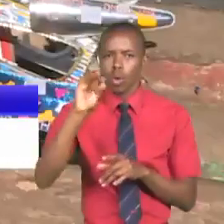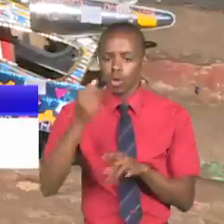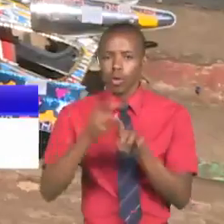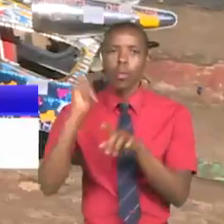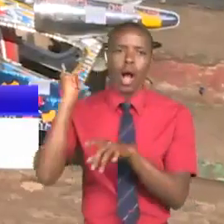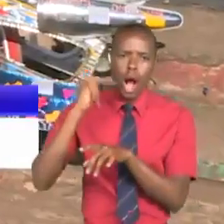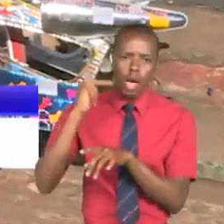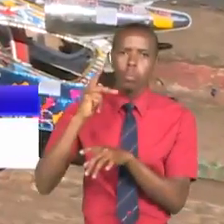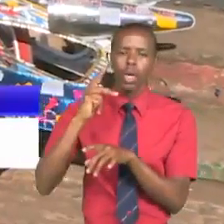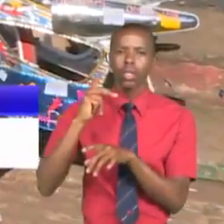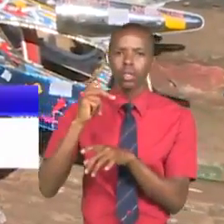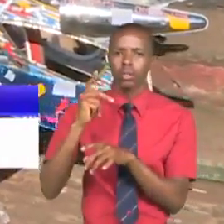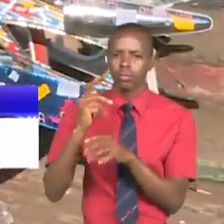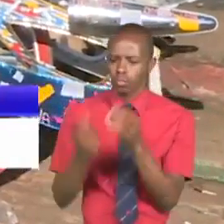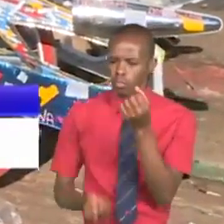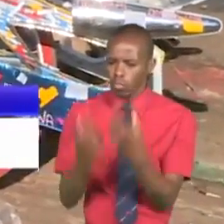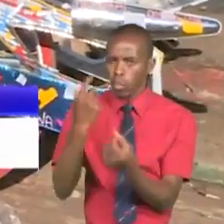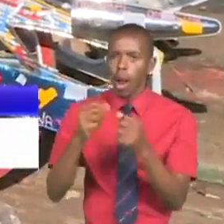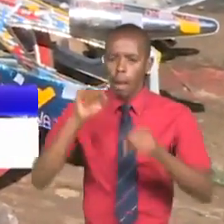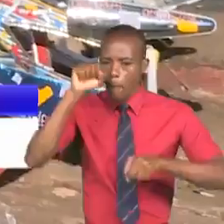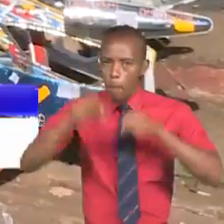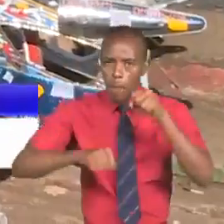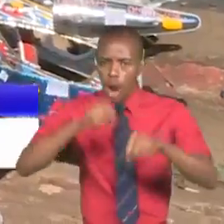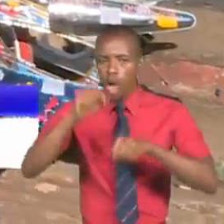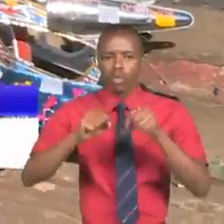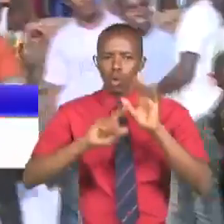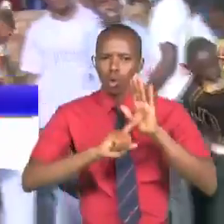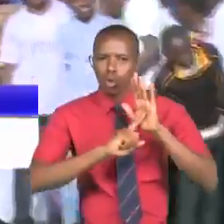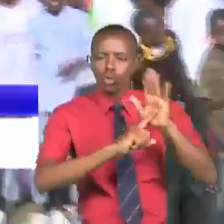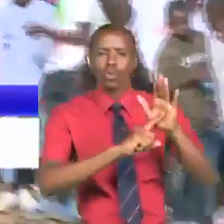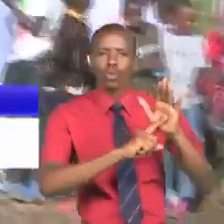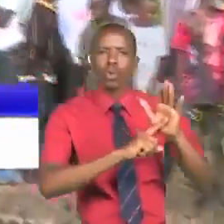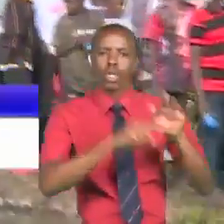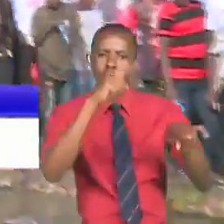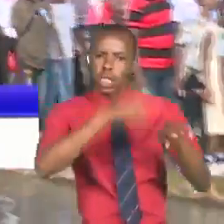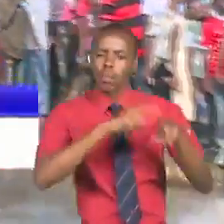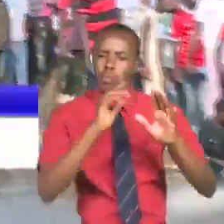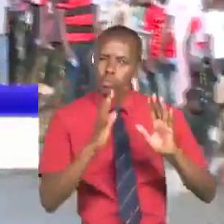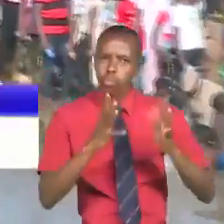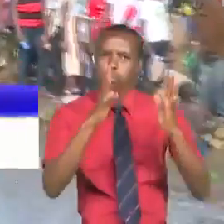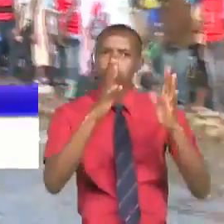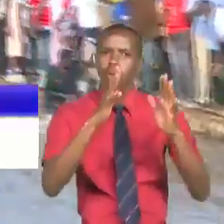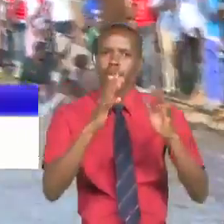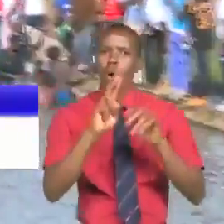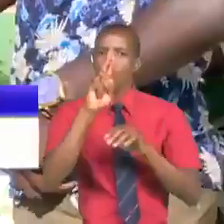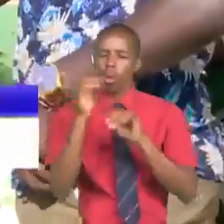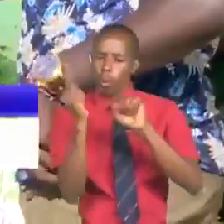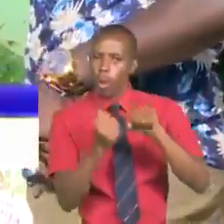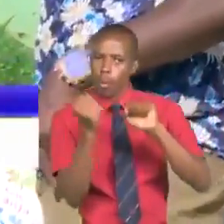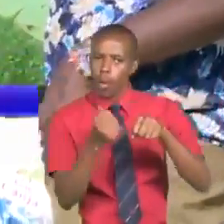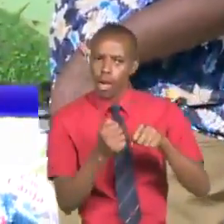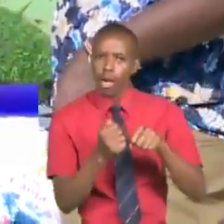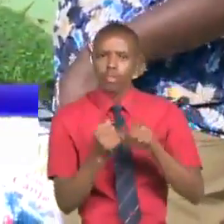Kariobangi, has invented and modified a bicycle for the purpose of showcasing his prowess during these festivities here at Uhuru Park.